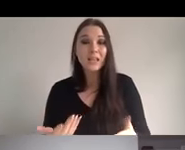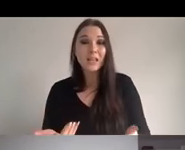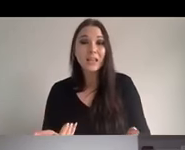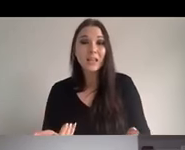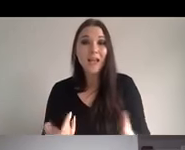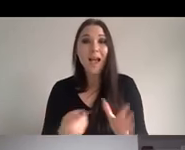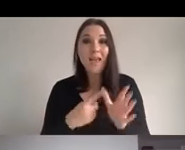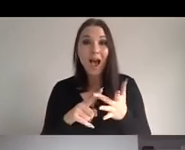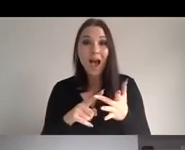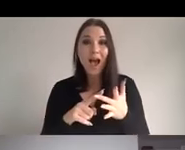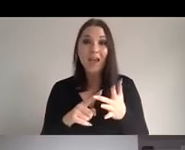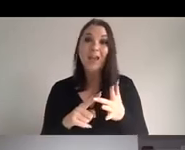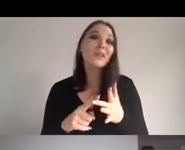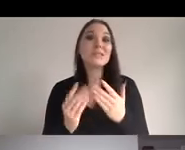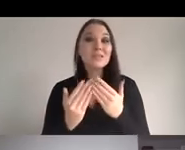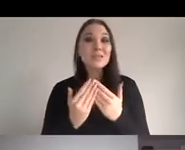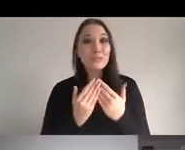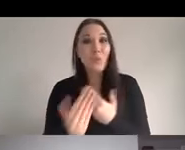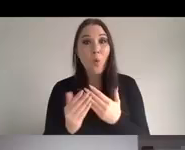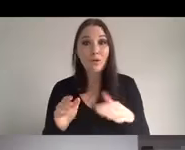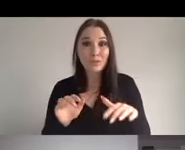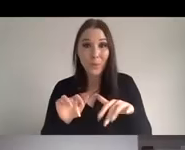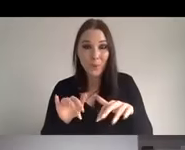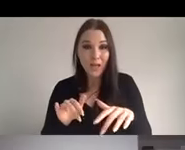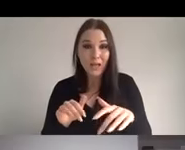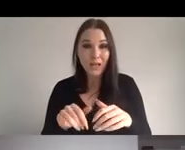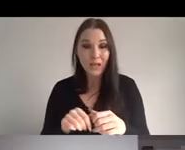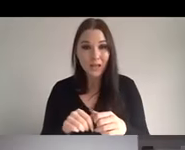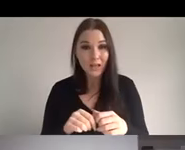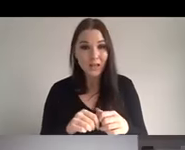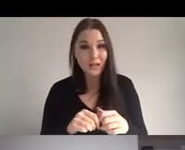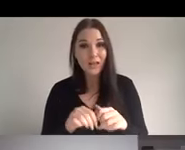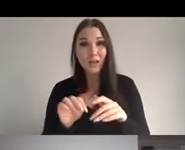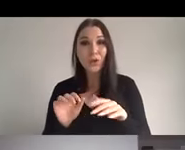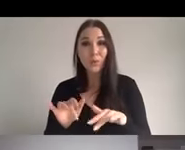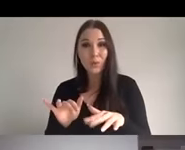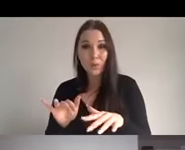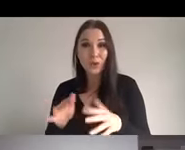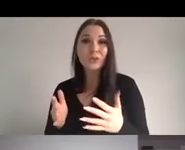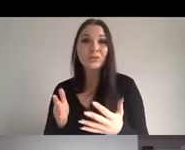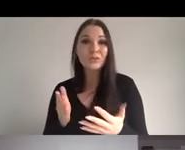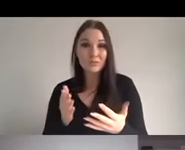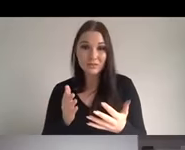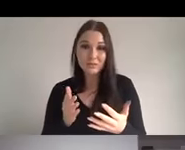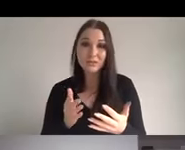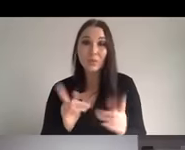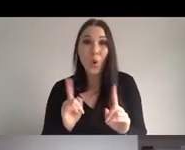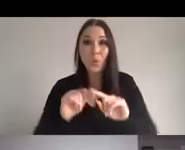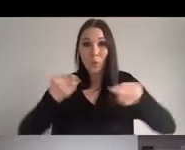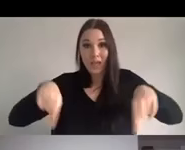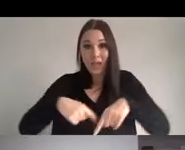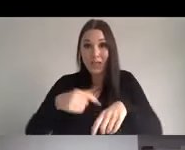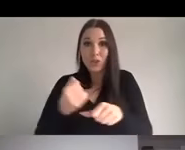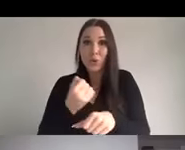AI is more or less embedded computing. So computer science is the core competency, and what we typically do